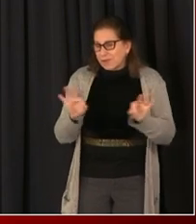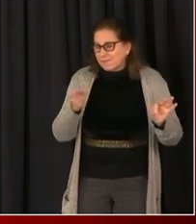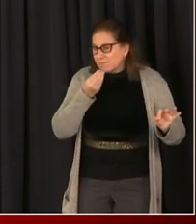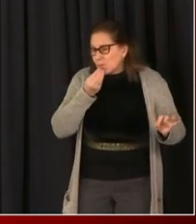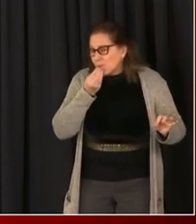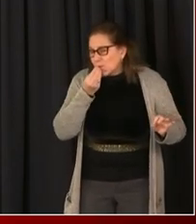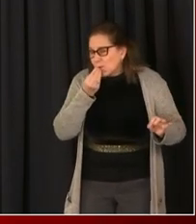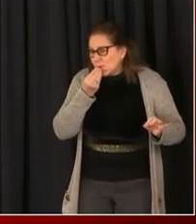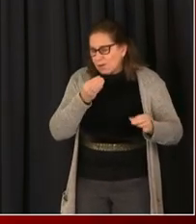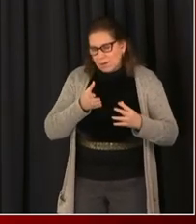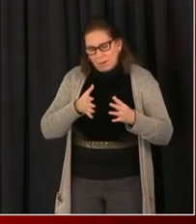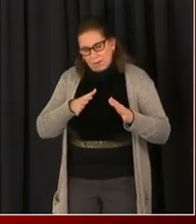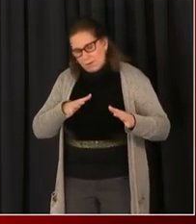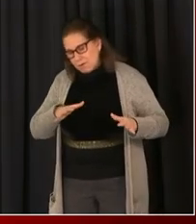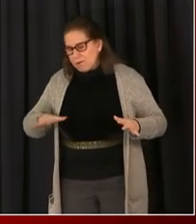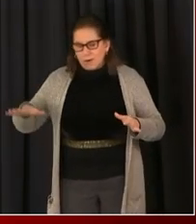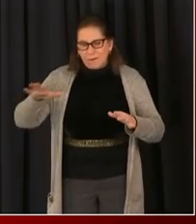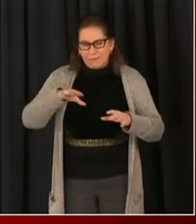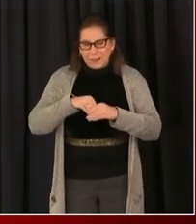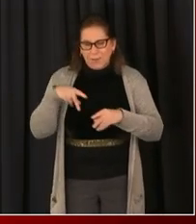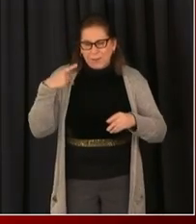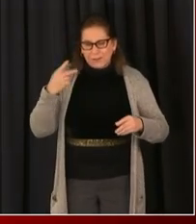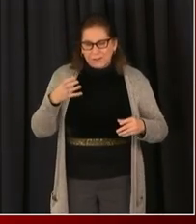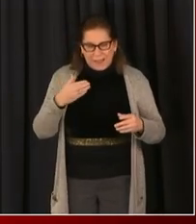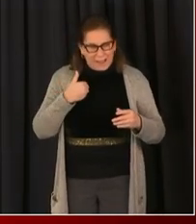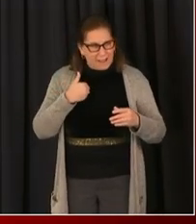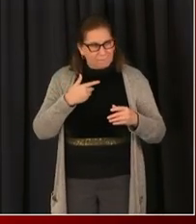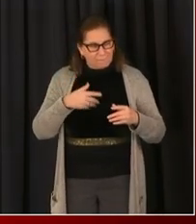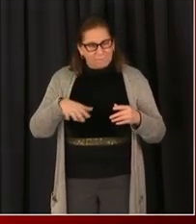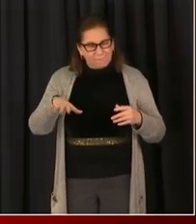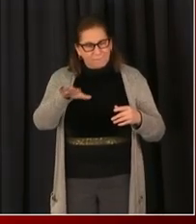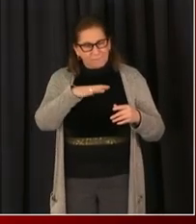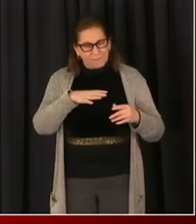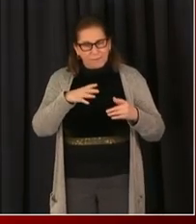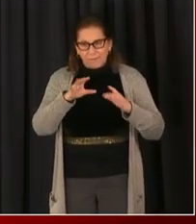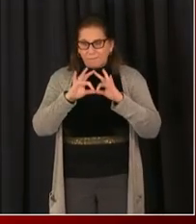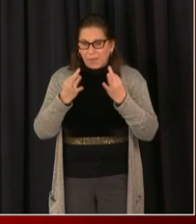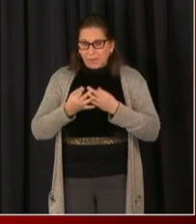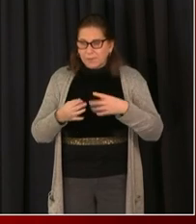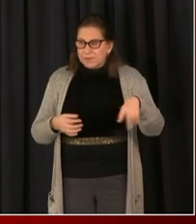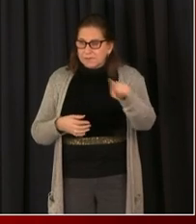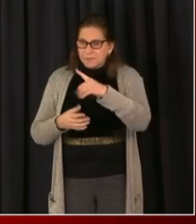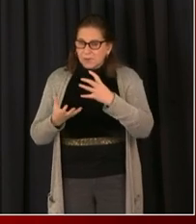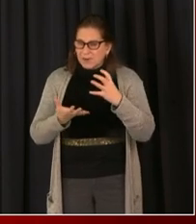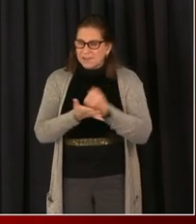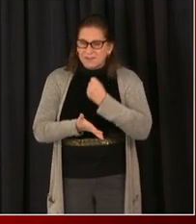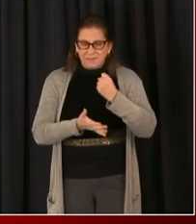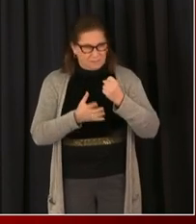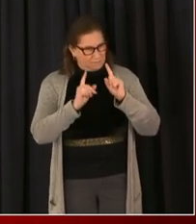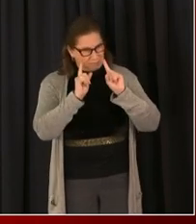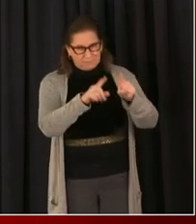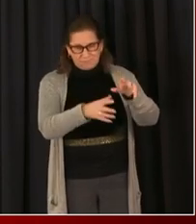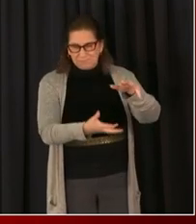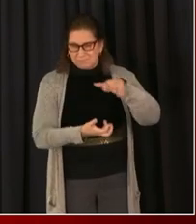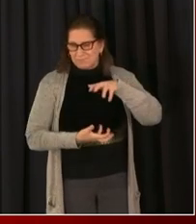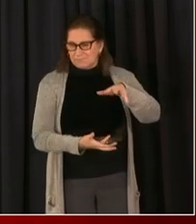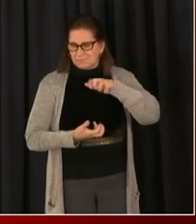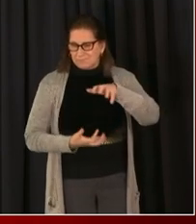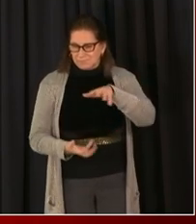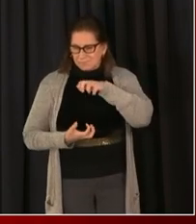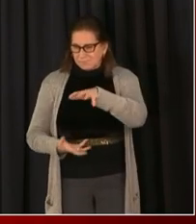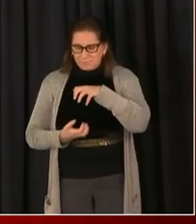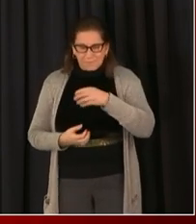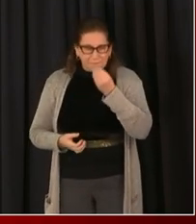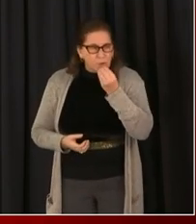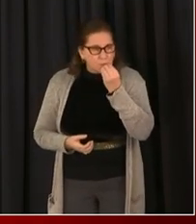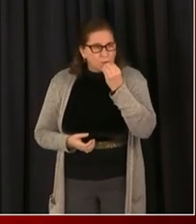and make sure you and your family are taking advantage of them. We also know that there